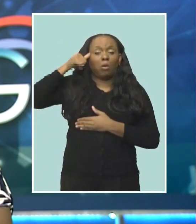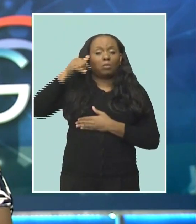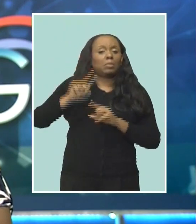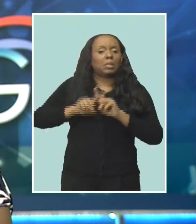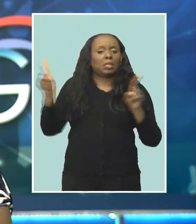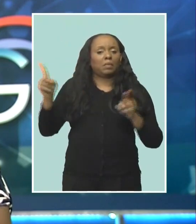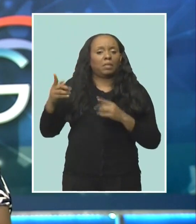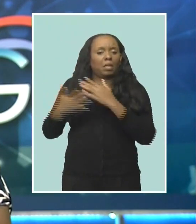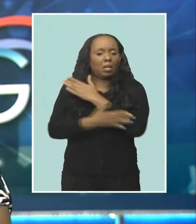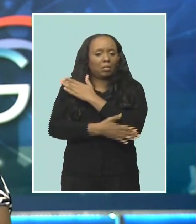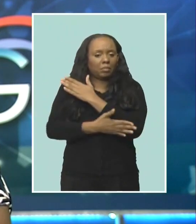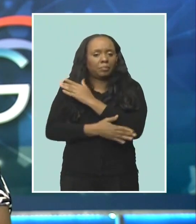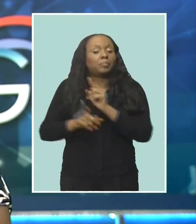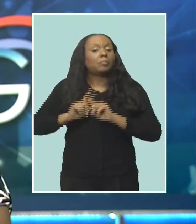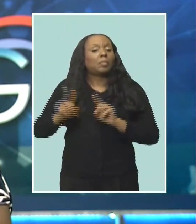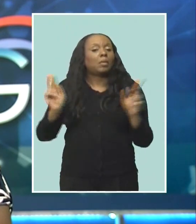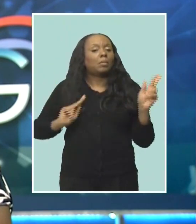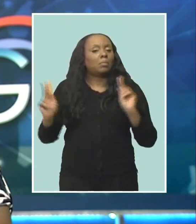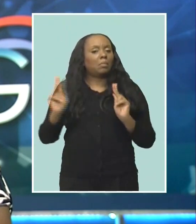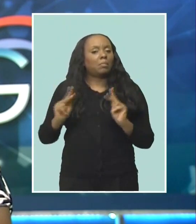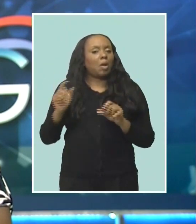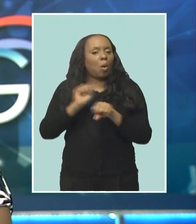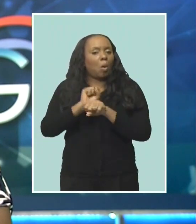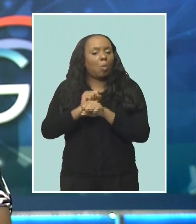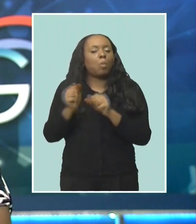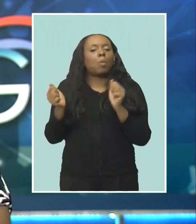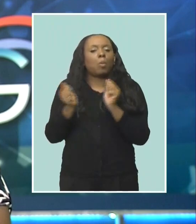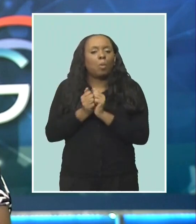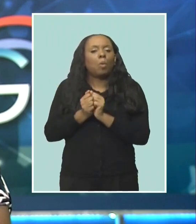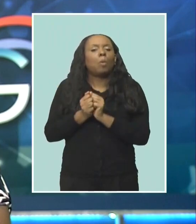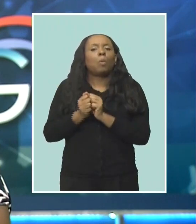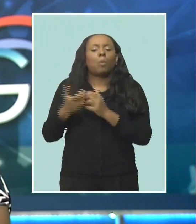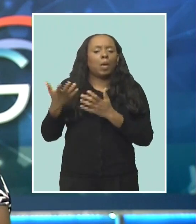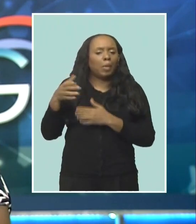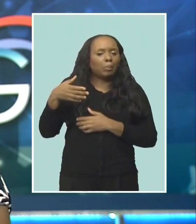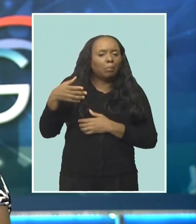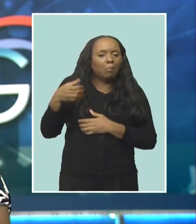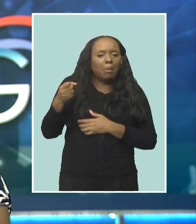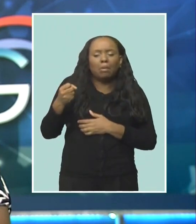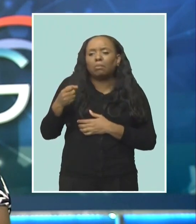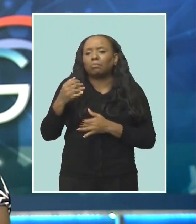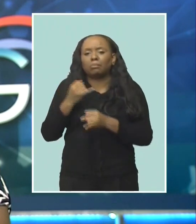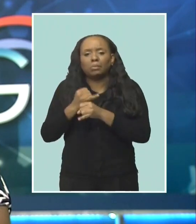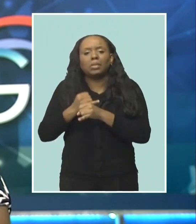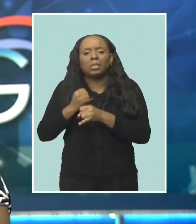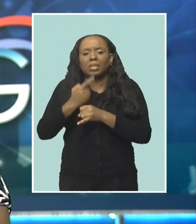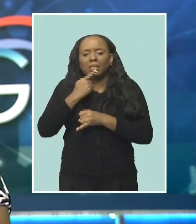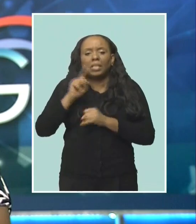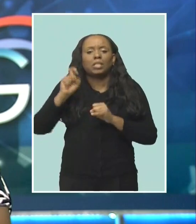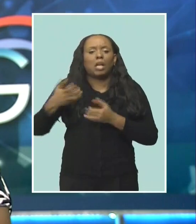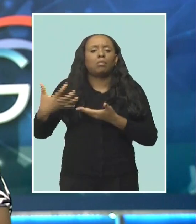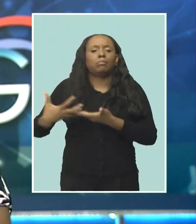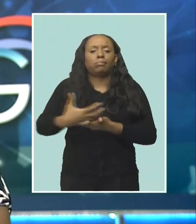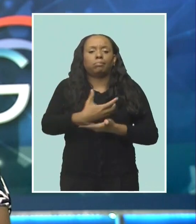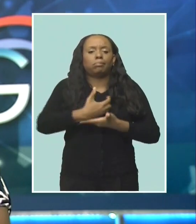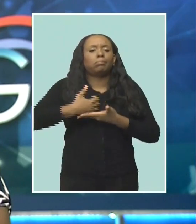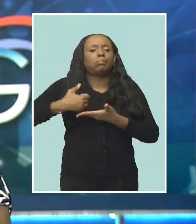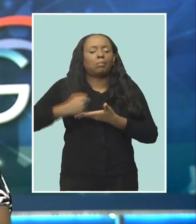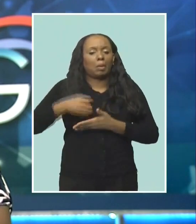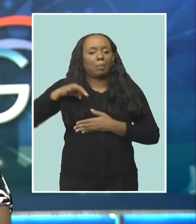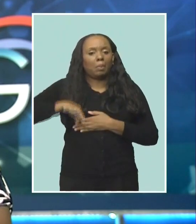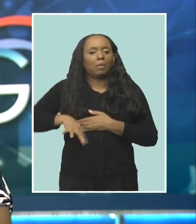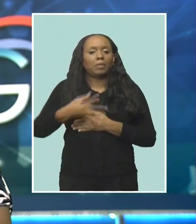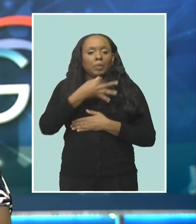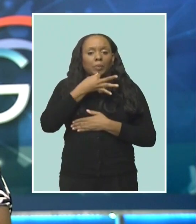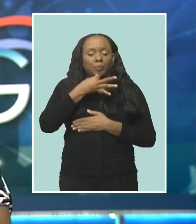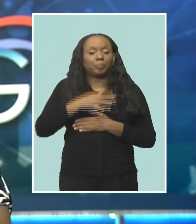time stakeholders in the dairy industry are confident the country should start reaping the gains of the imported animals in short order.